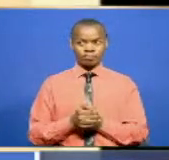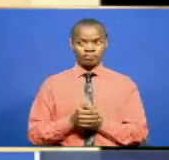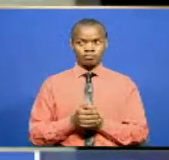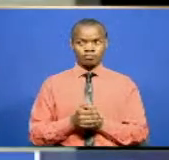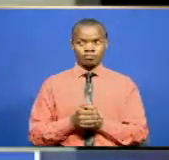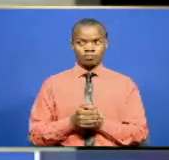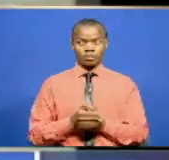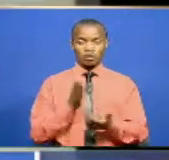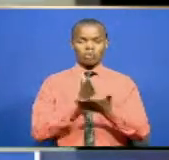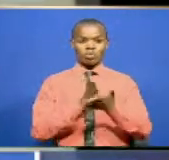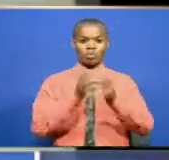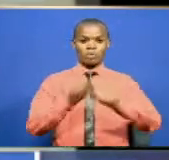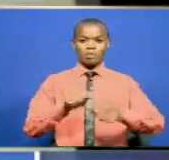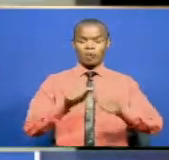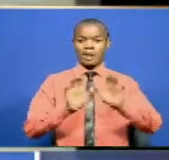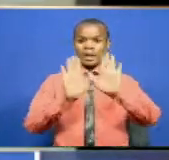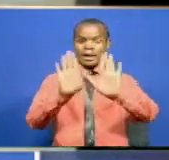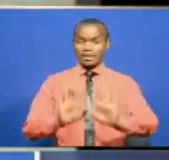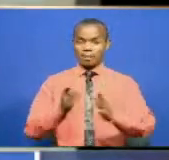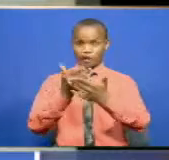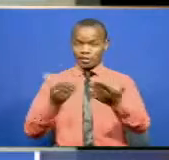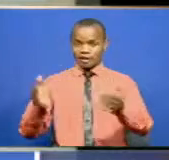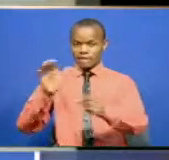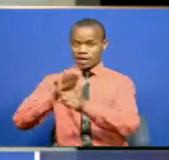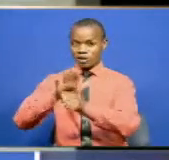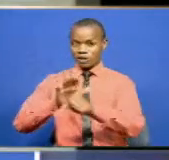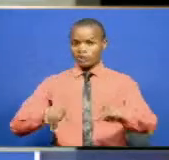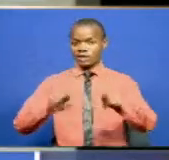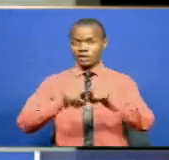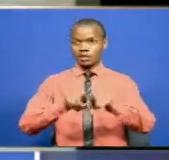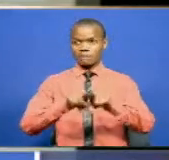run clean. Nikitu muhimu sana. Na